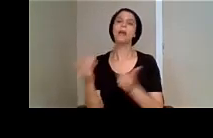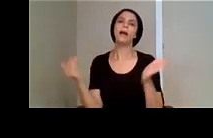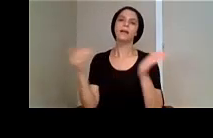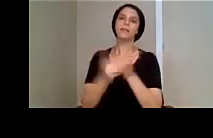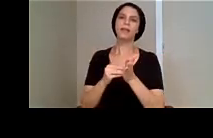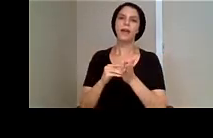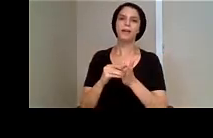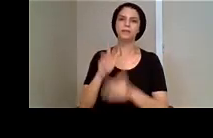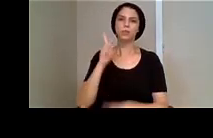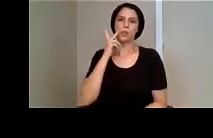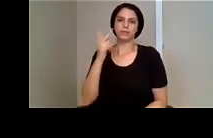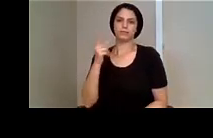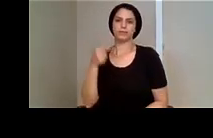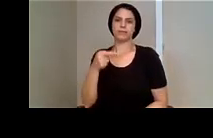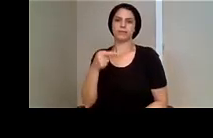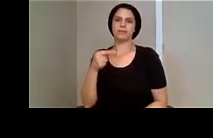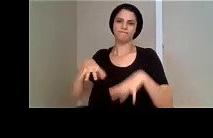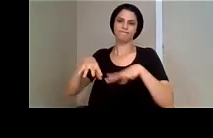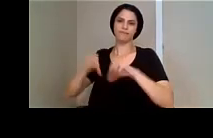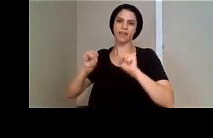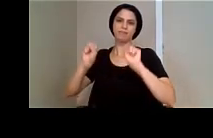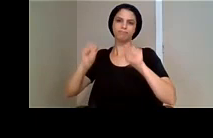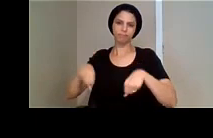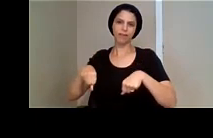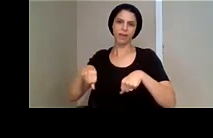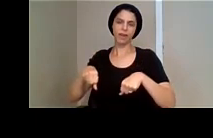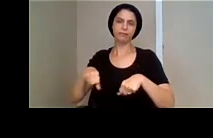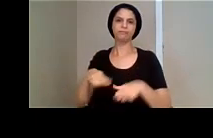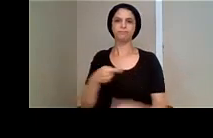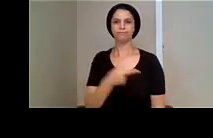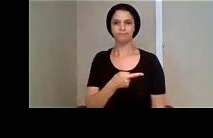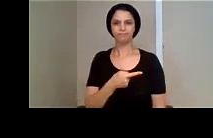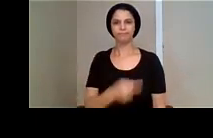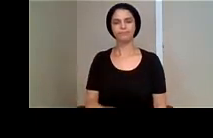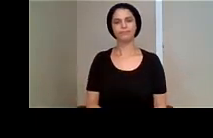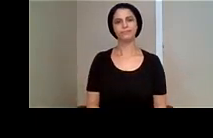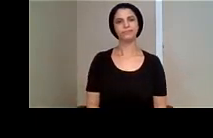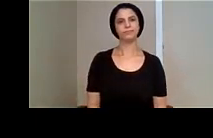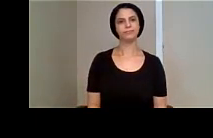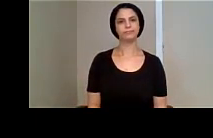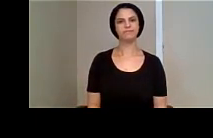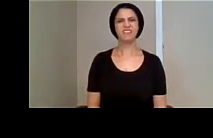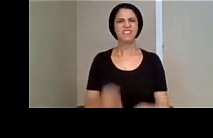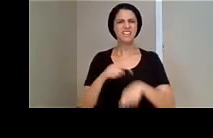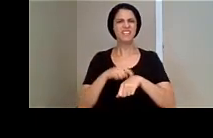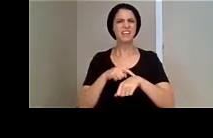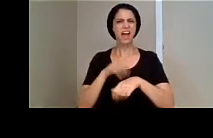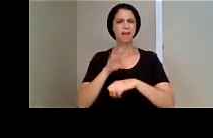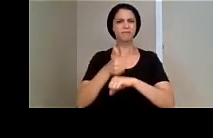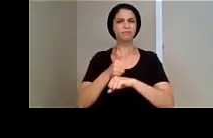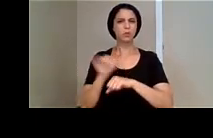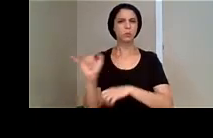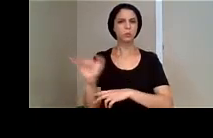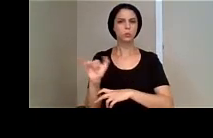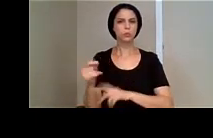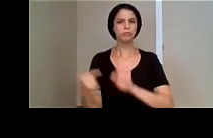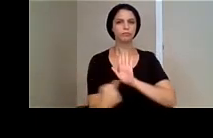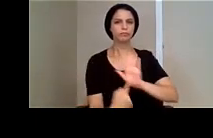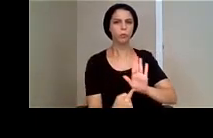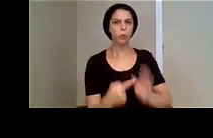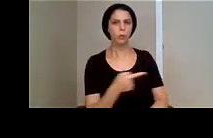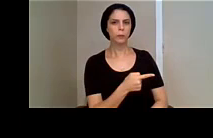is linked off of the slides presentation, and you can see all of the dates and times on that schedule.